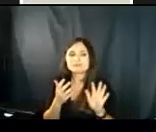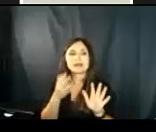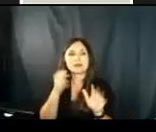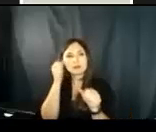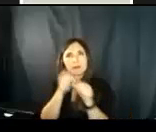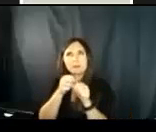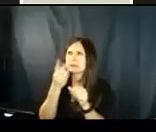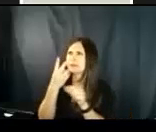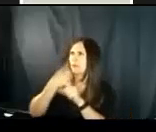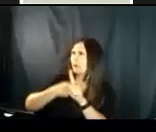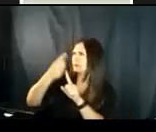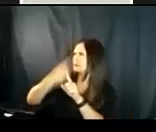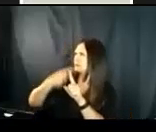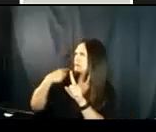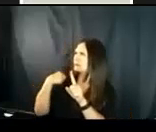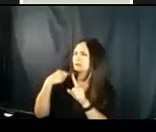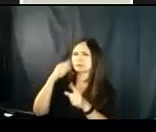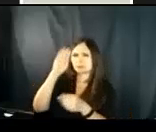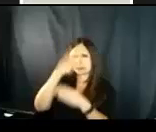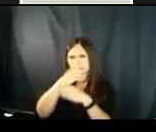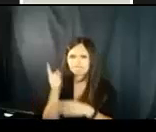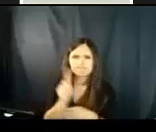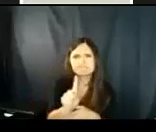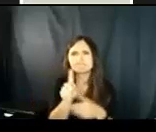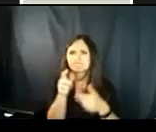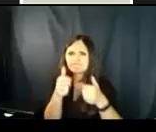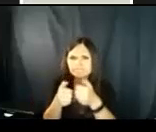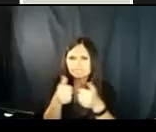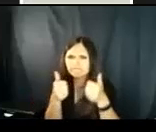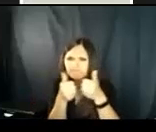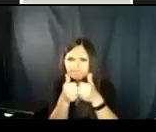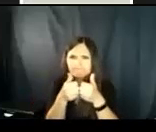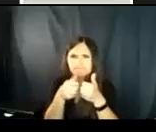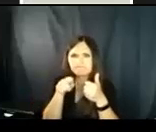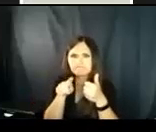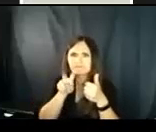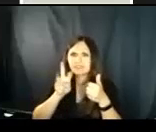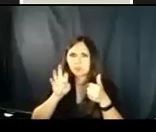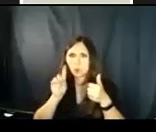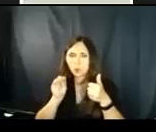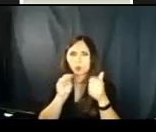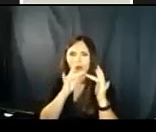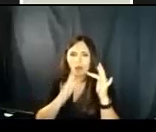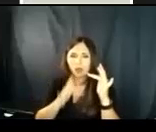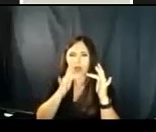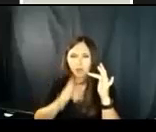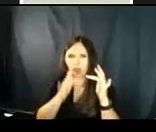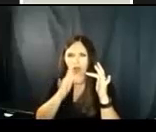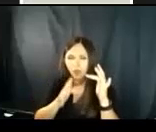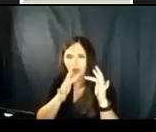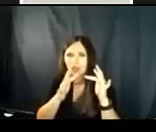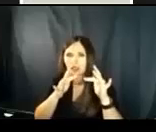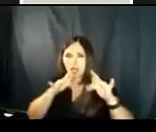few months ago, he came to a video and we were having internet connections issues and he wasn't able to play the video and